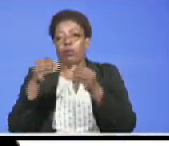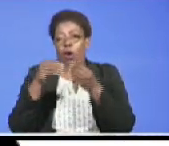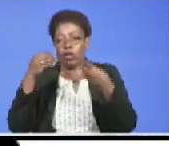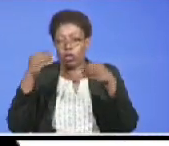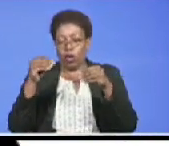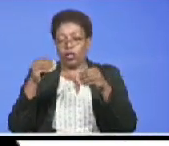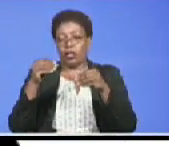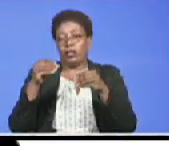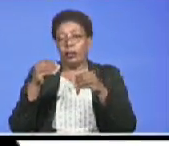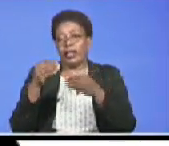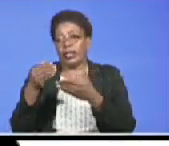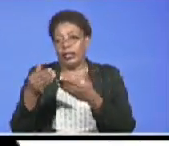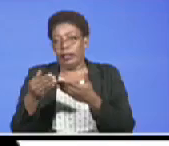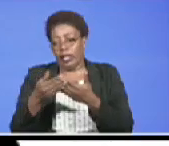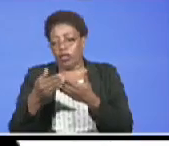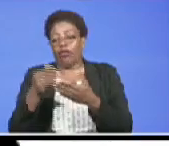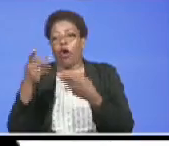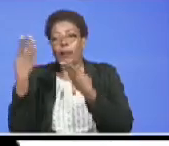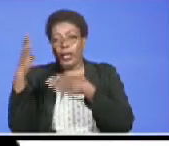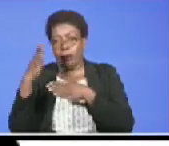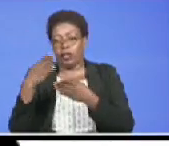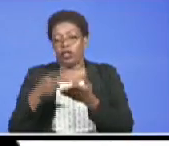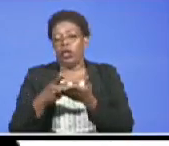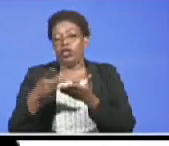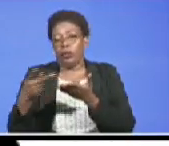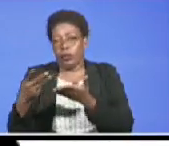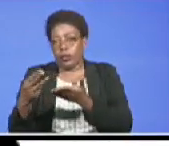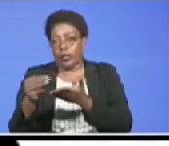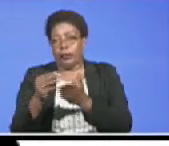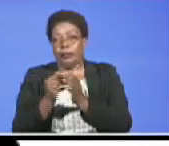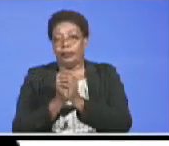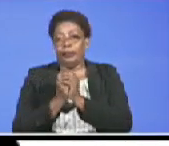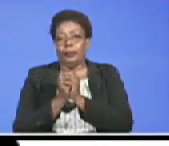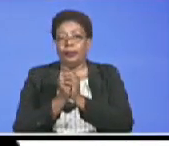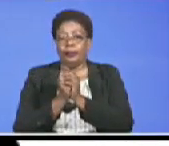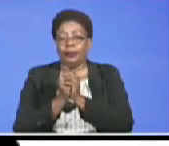more accessible to Bahamians. Cleopatra Murphy, ZNS Network News.